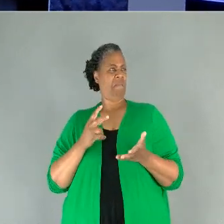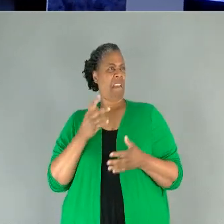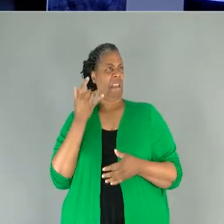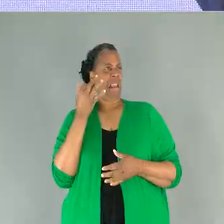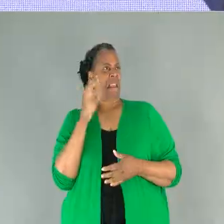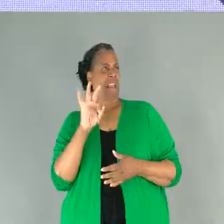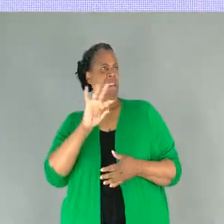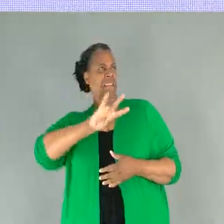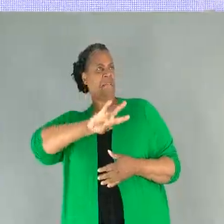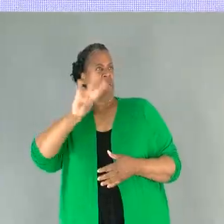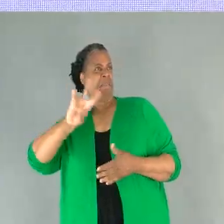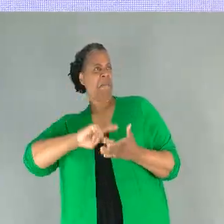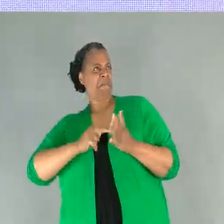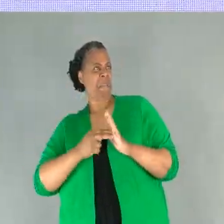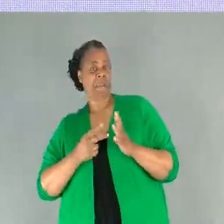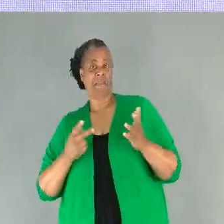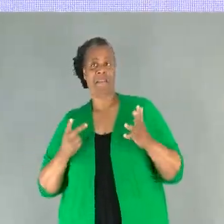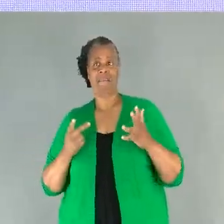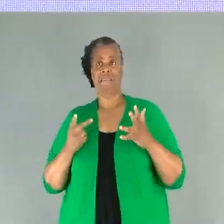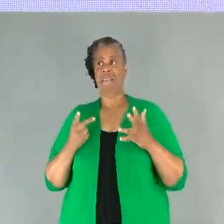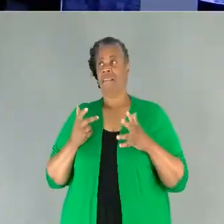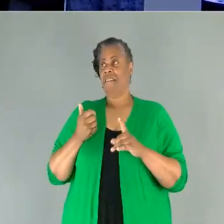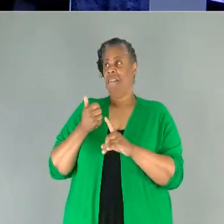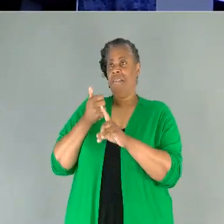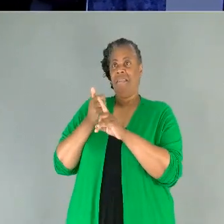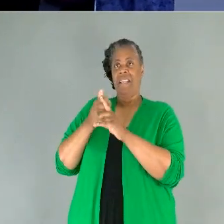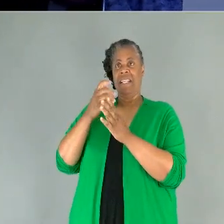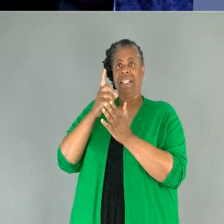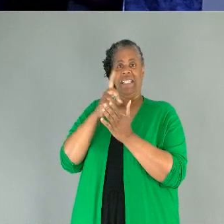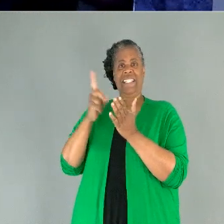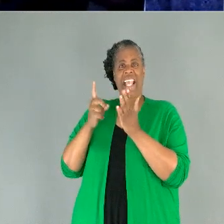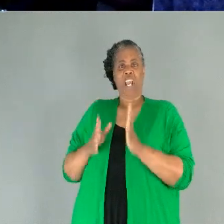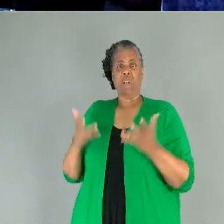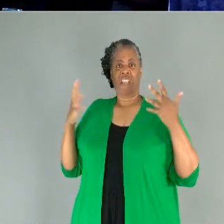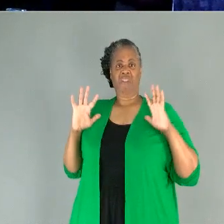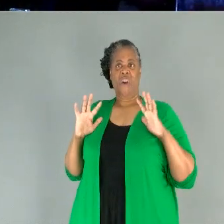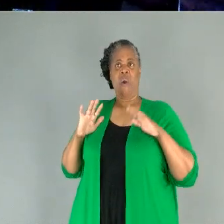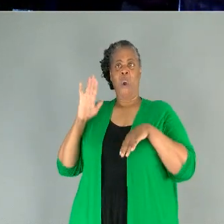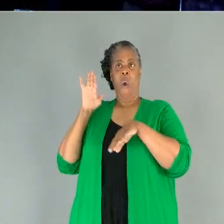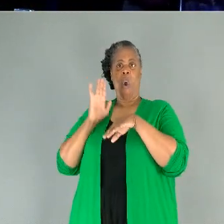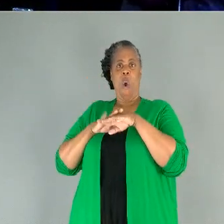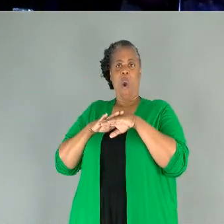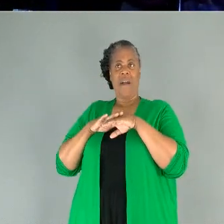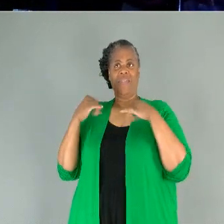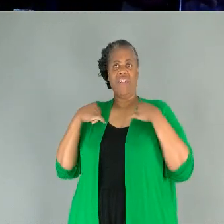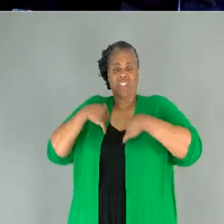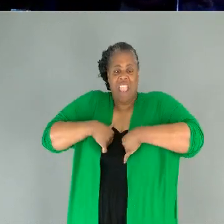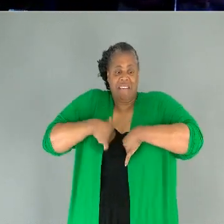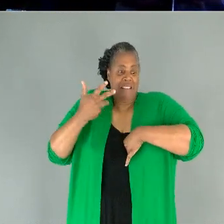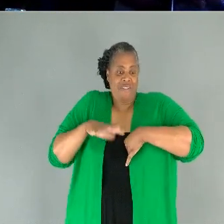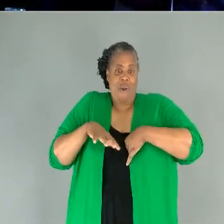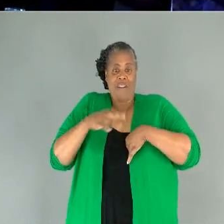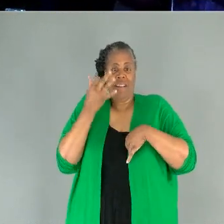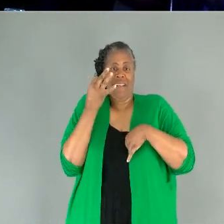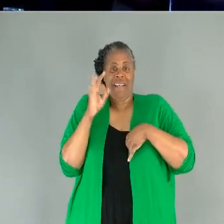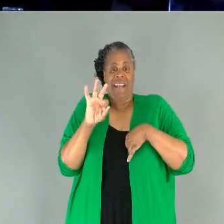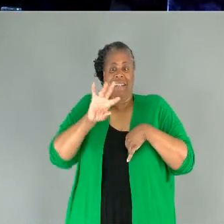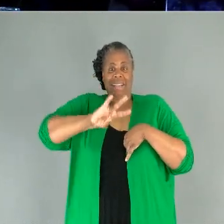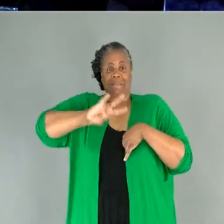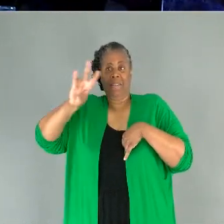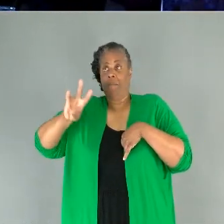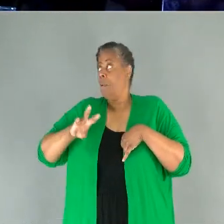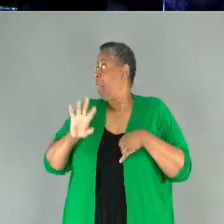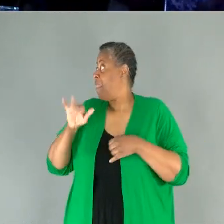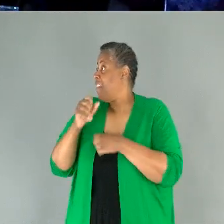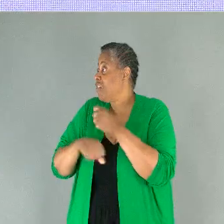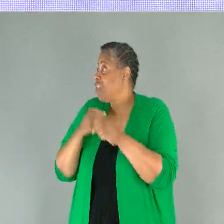mean? It's just a designer on the jacket. And people are saying, is that the